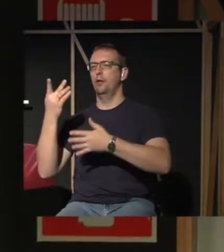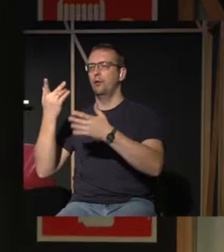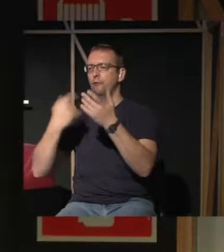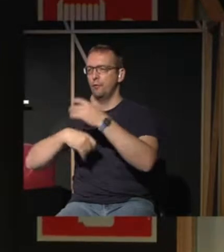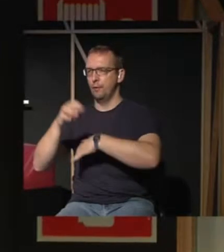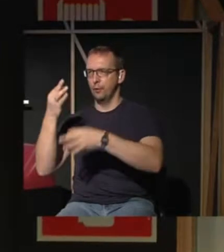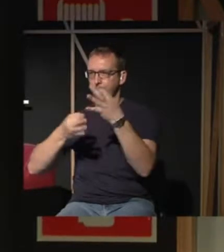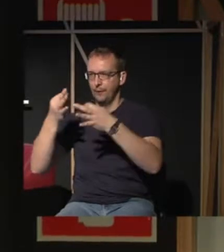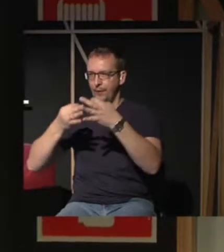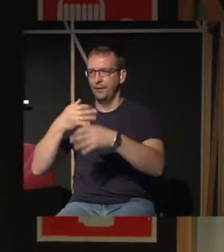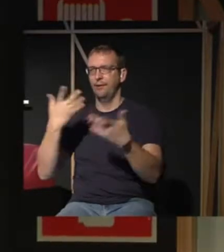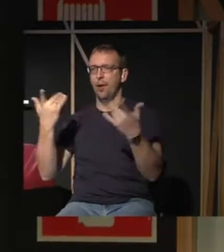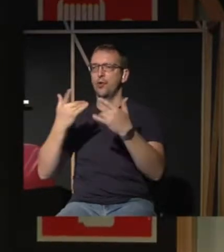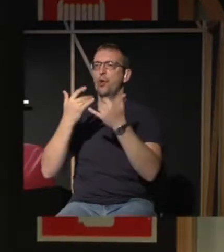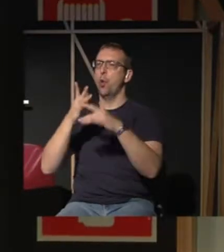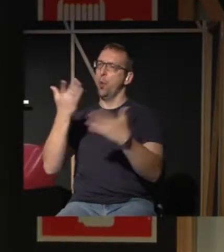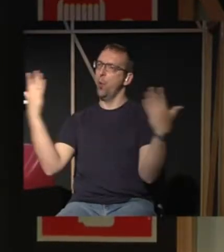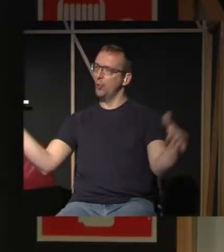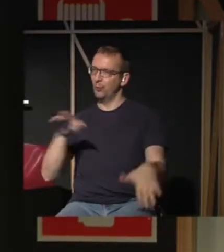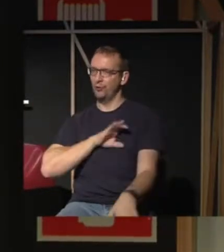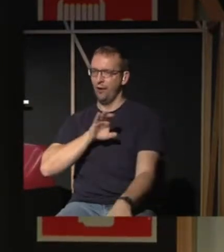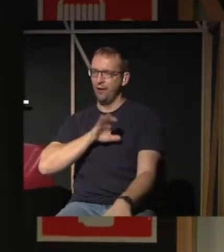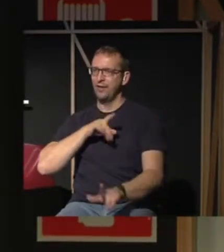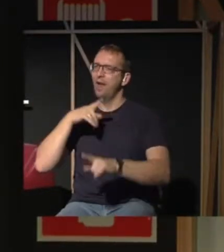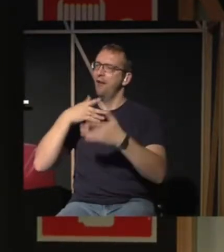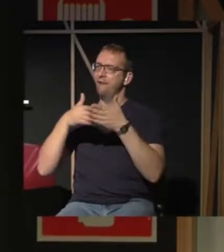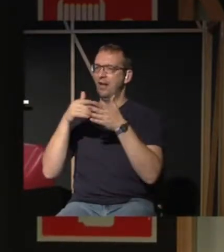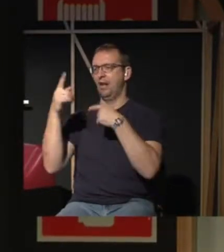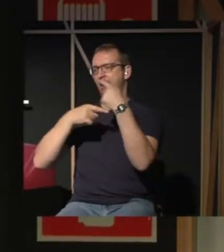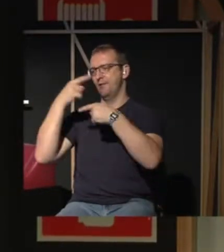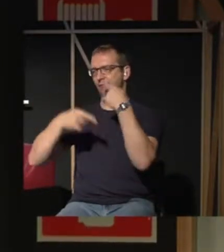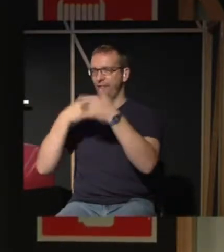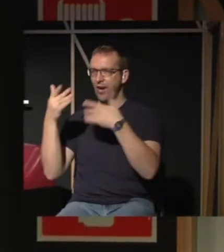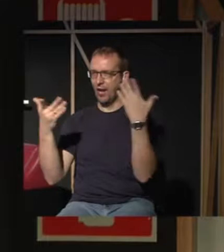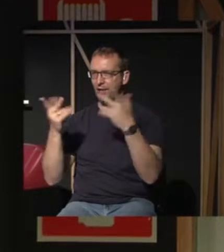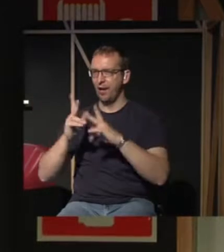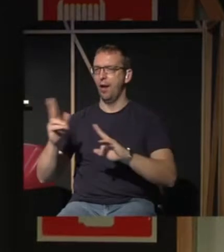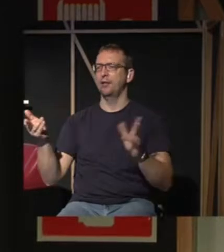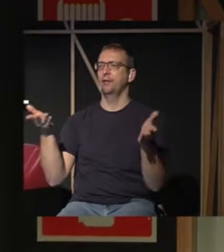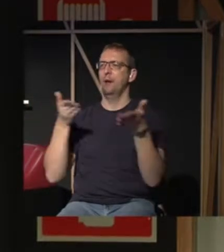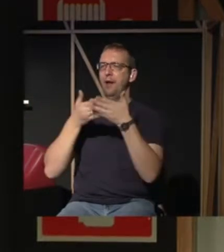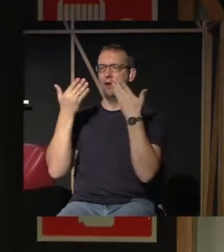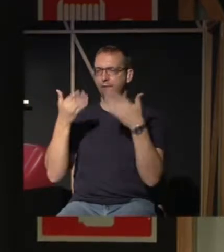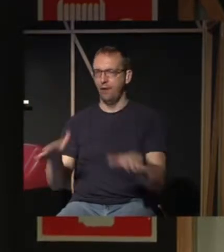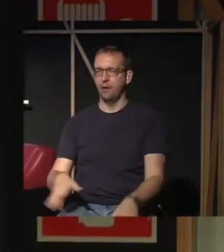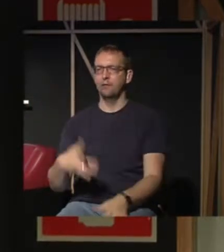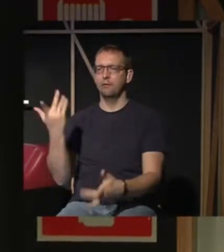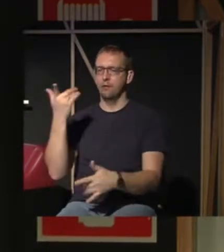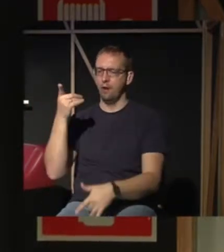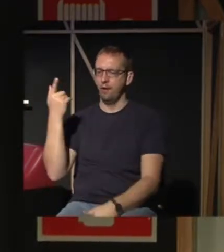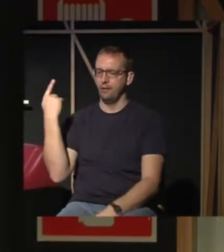Social Responsibility at UEFA, and Paula Gabriela Freitas, from the Senior Sustainability Manager from